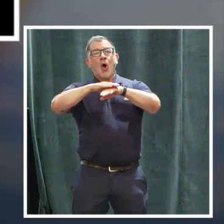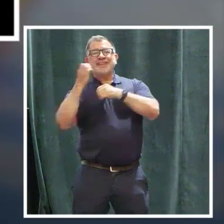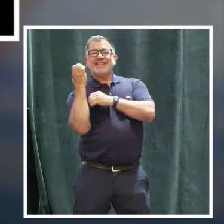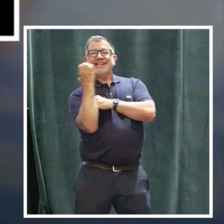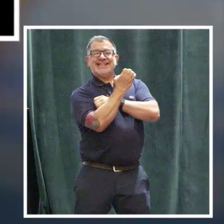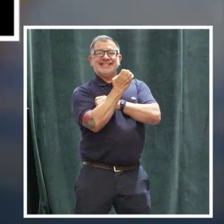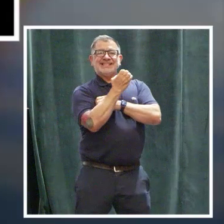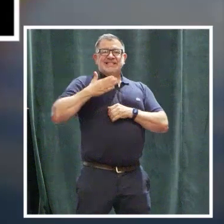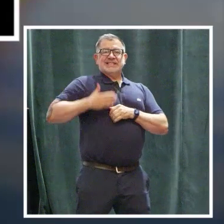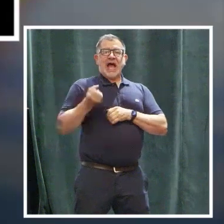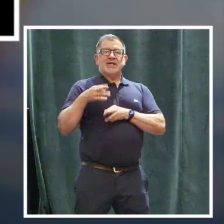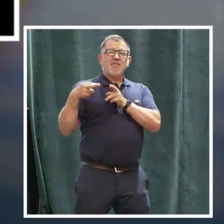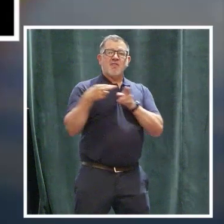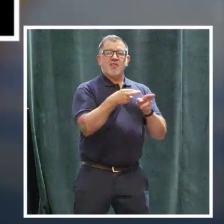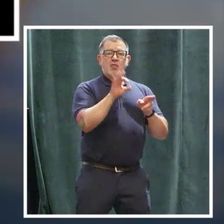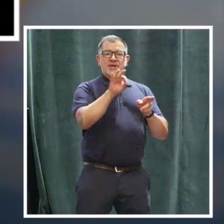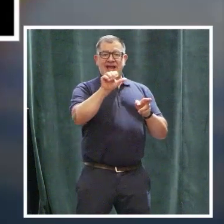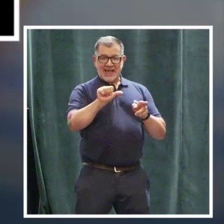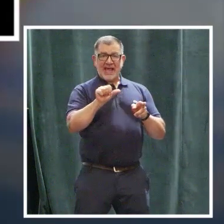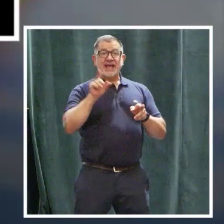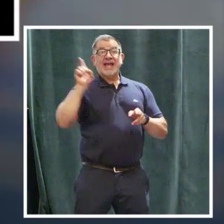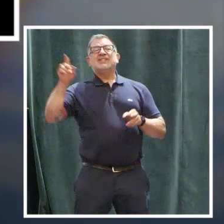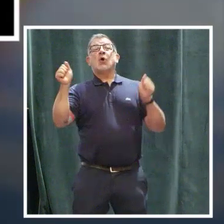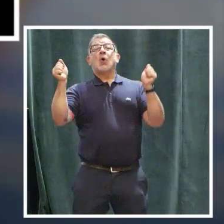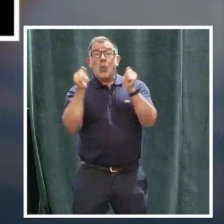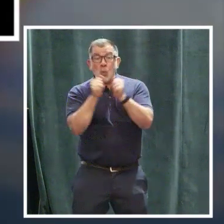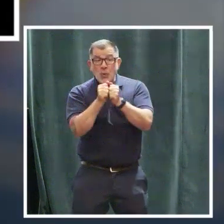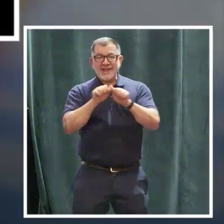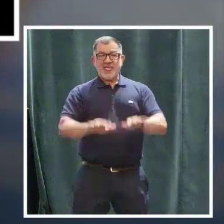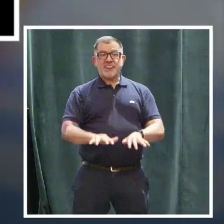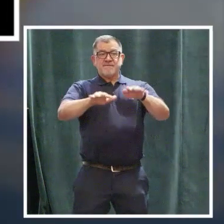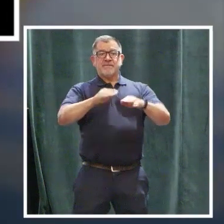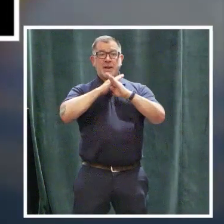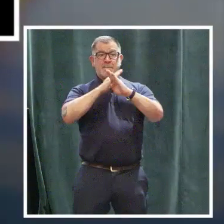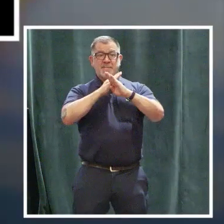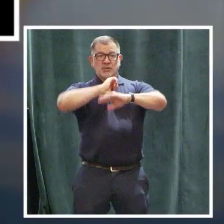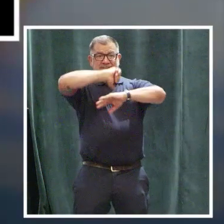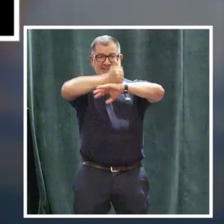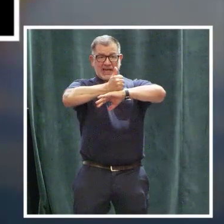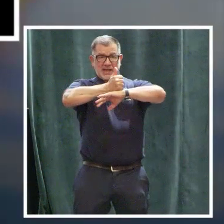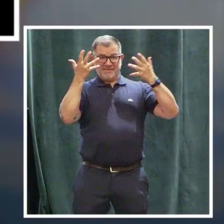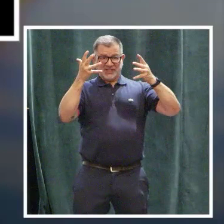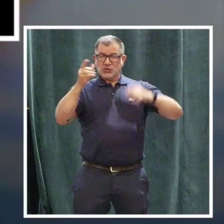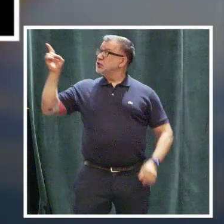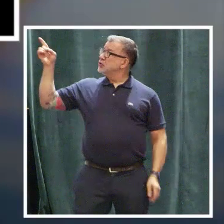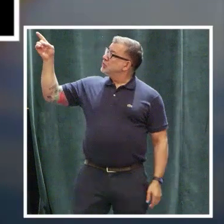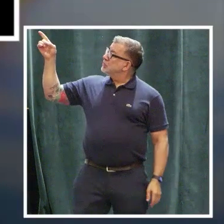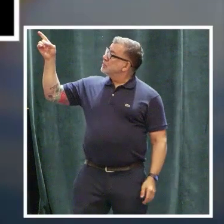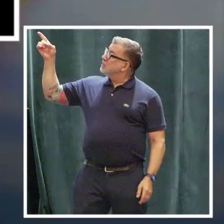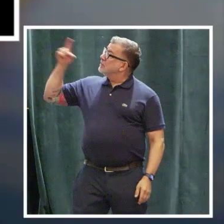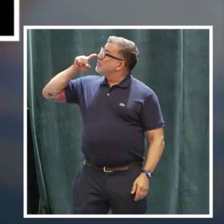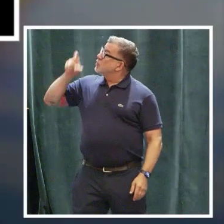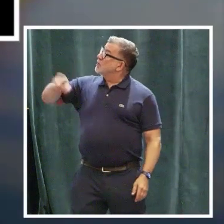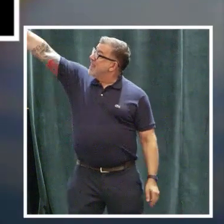Route 9A with the flood barrier in place. As you can see, this is the flood wall